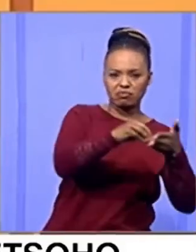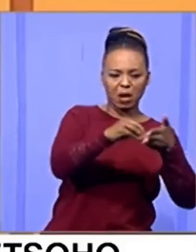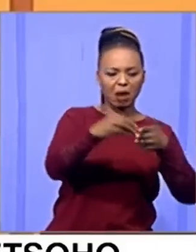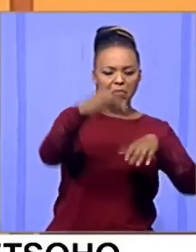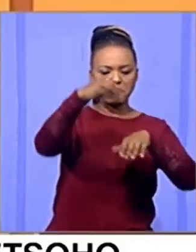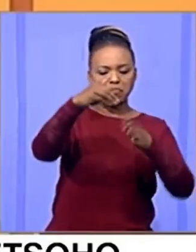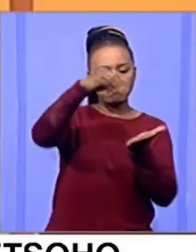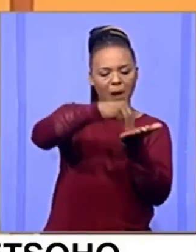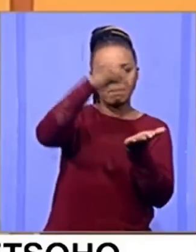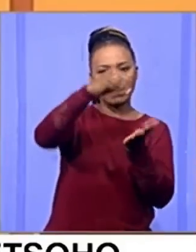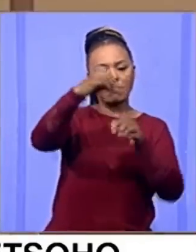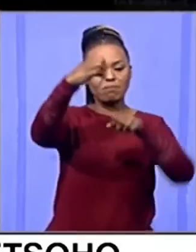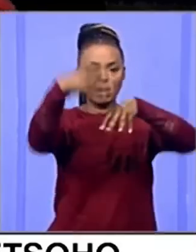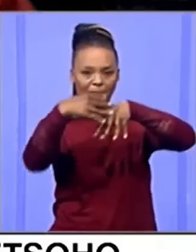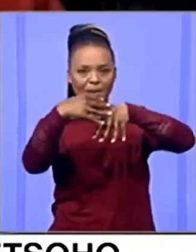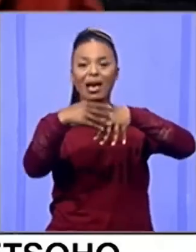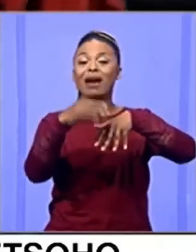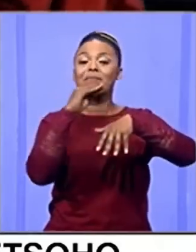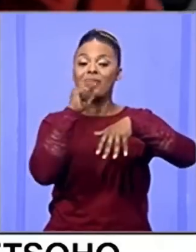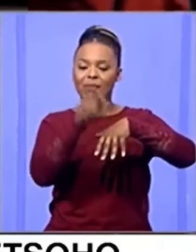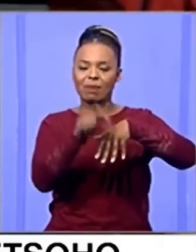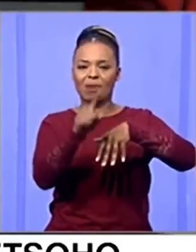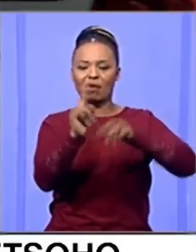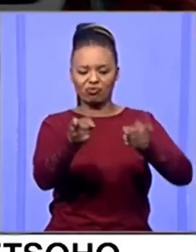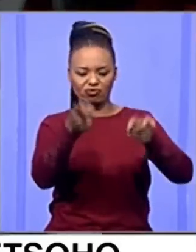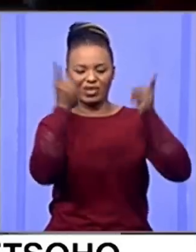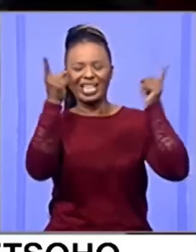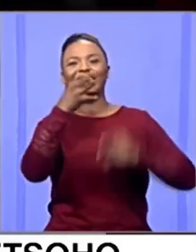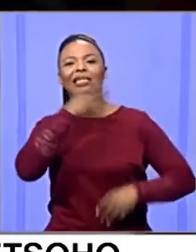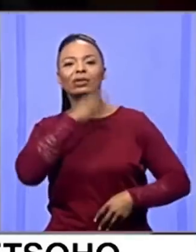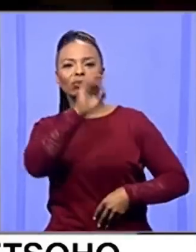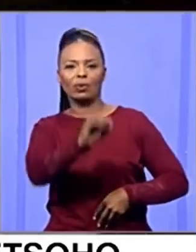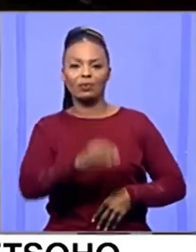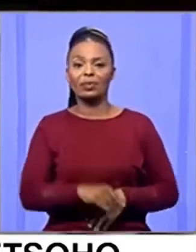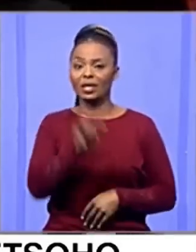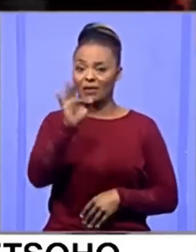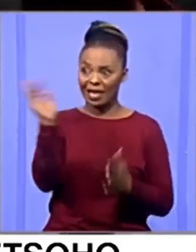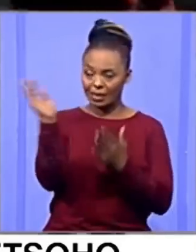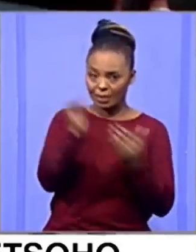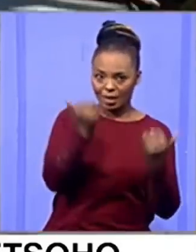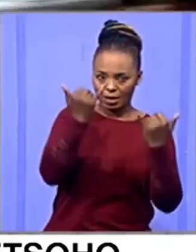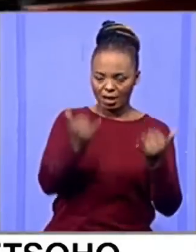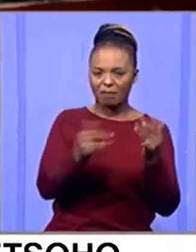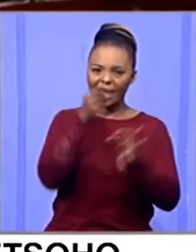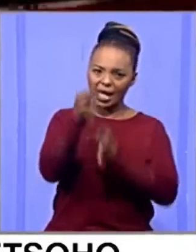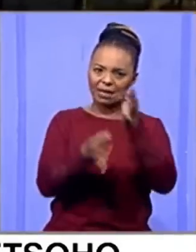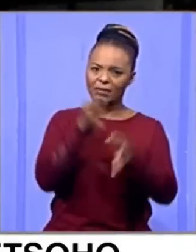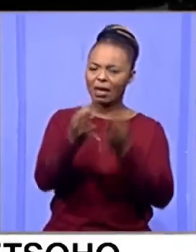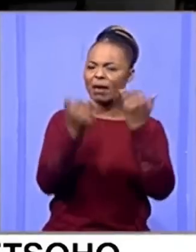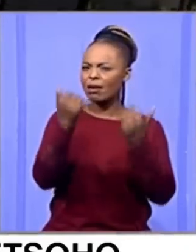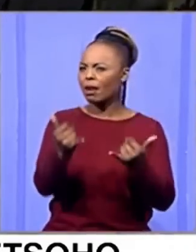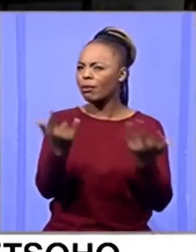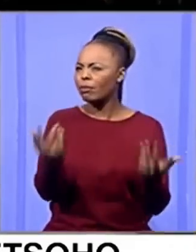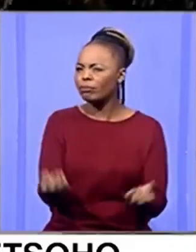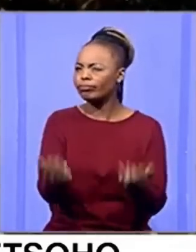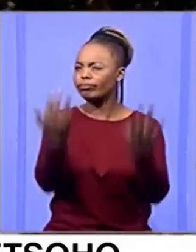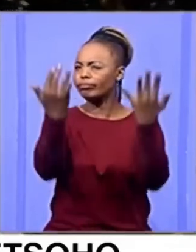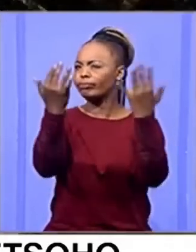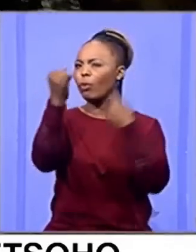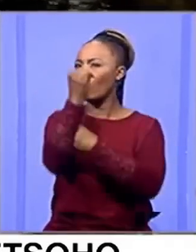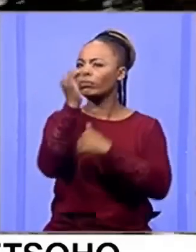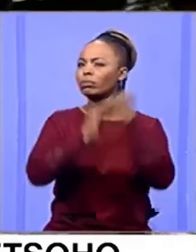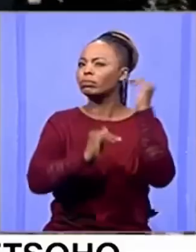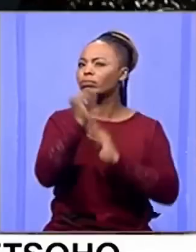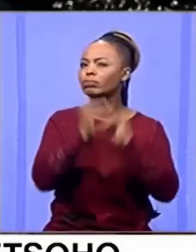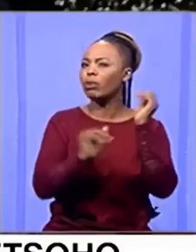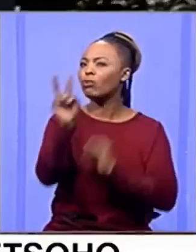go dira madi ka bonako. Baitseanape ba ba letleletsweng go di tsenya ba leka go tlhalosa se se ka tswang se bakile molelo kwa Century City